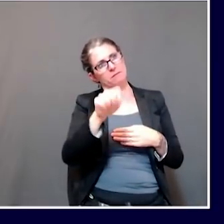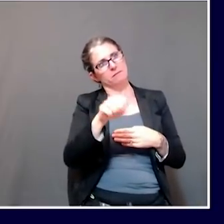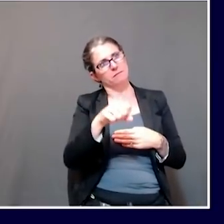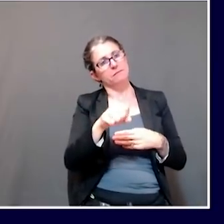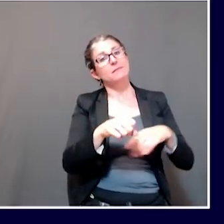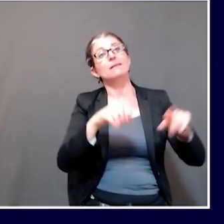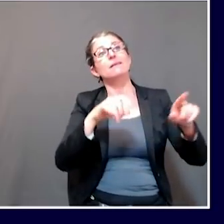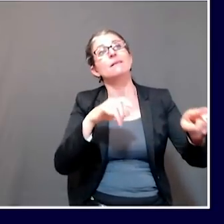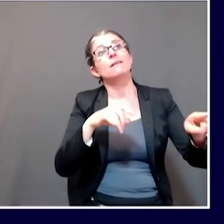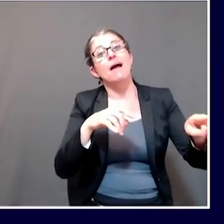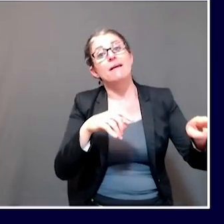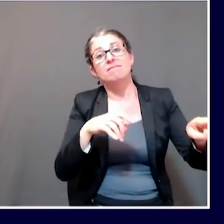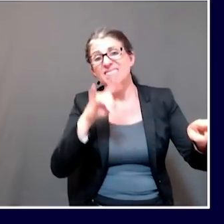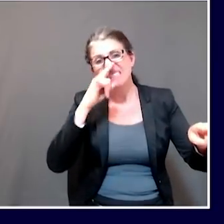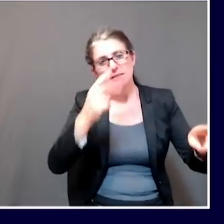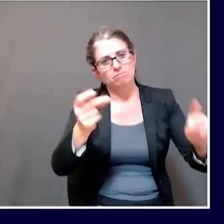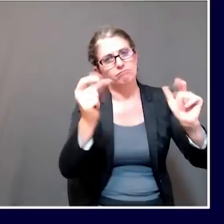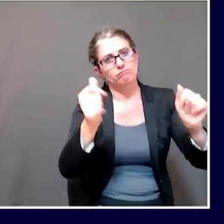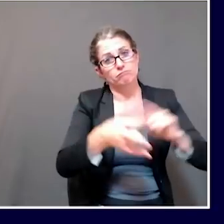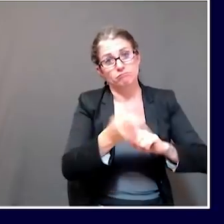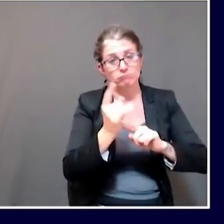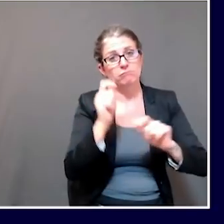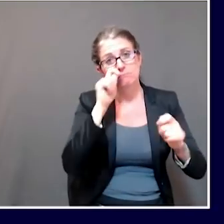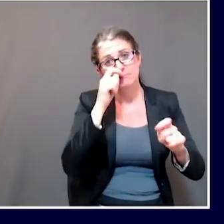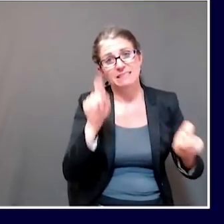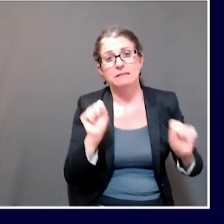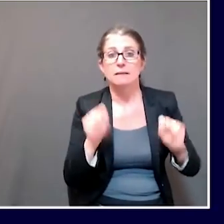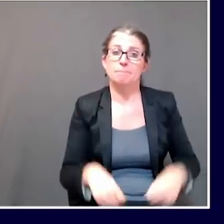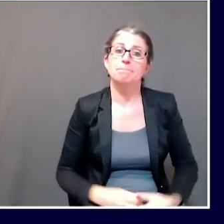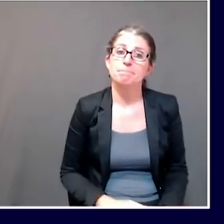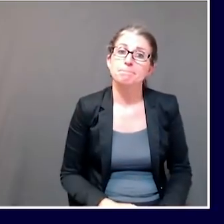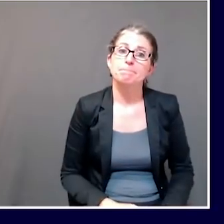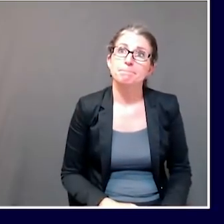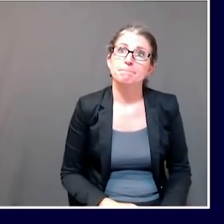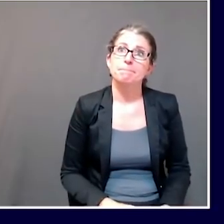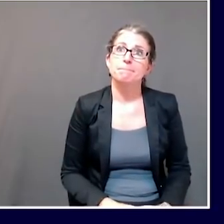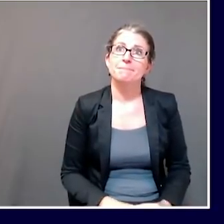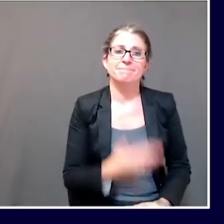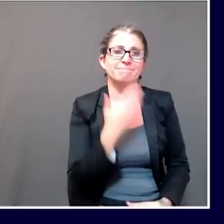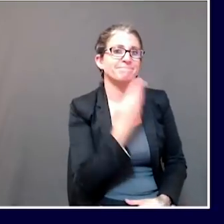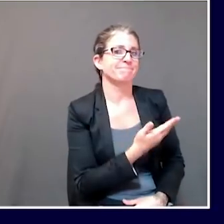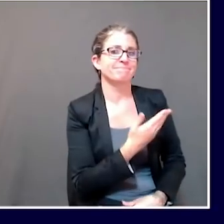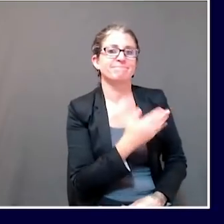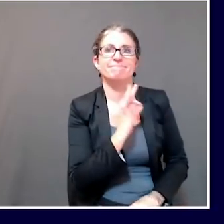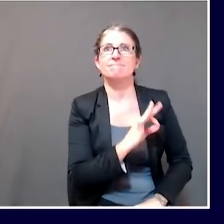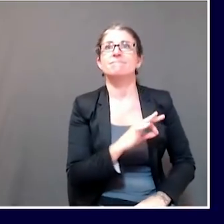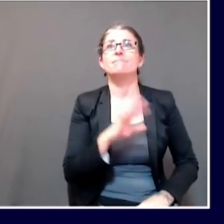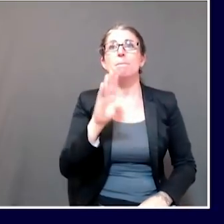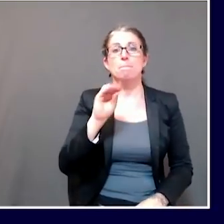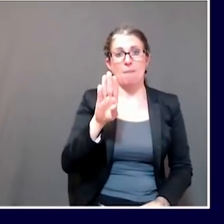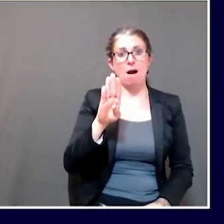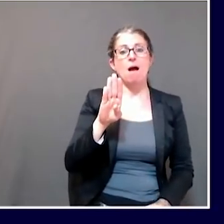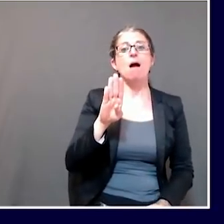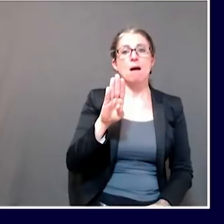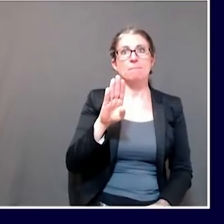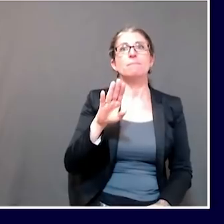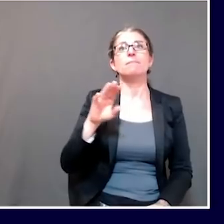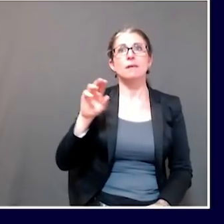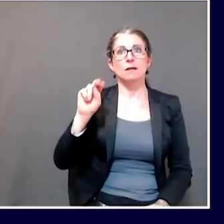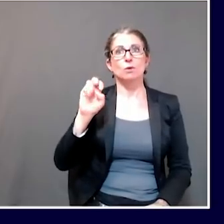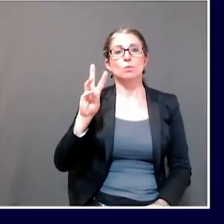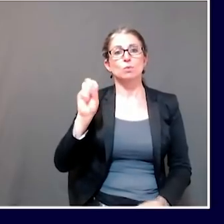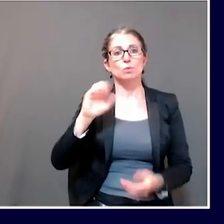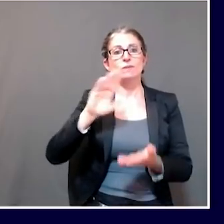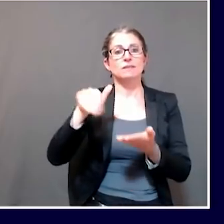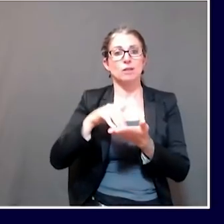Great, thanks. Yep, I'm going to turn now to Bob Evans at News Center. Good afternoon. As you mentioned on Tuesday,